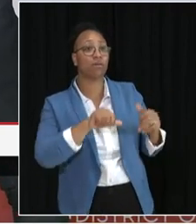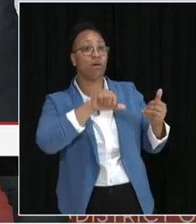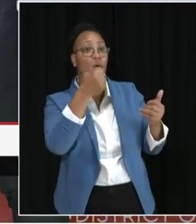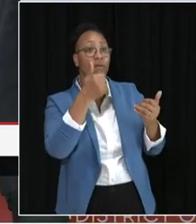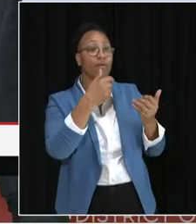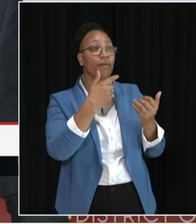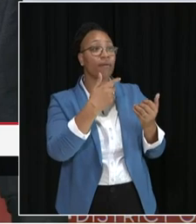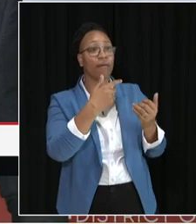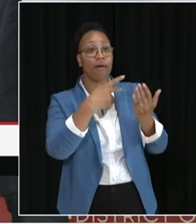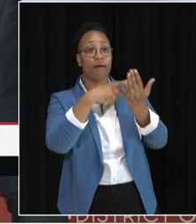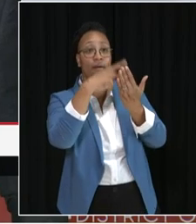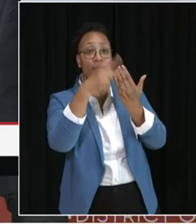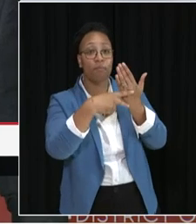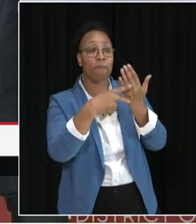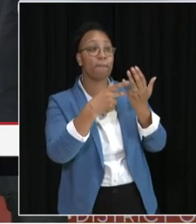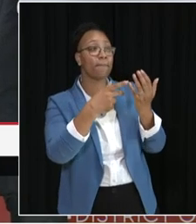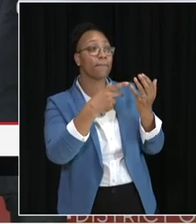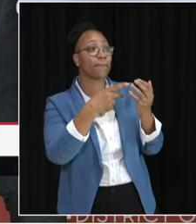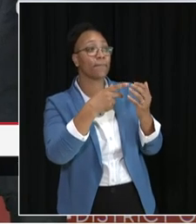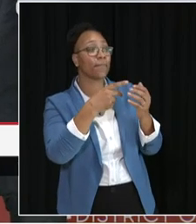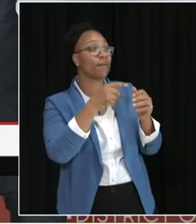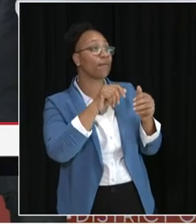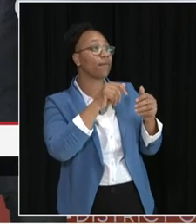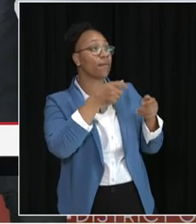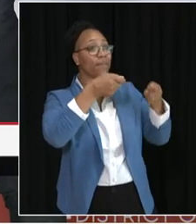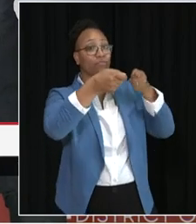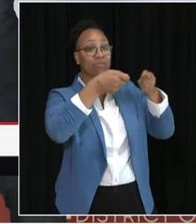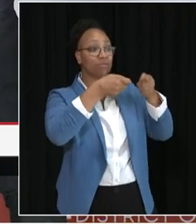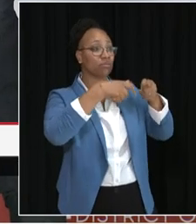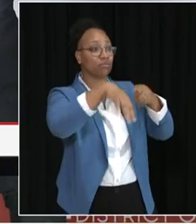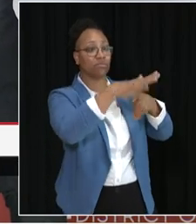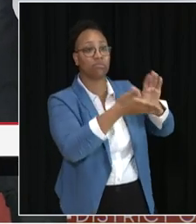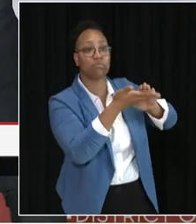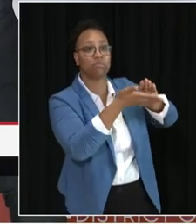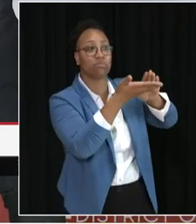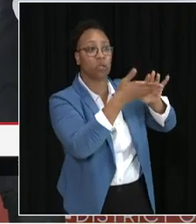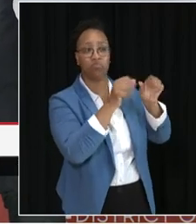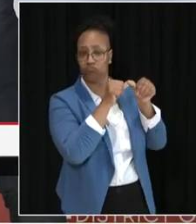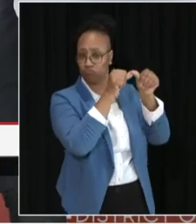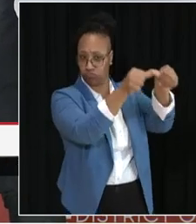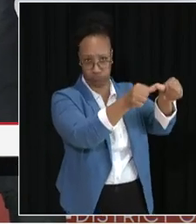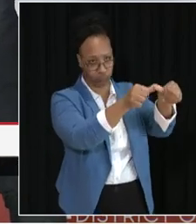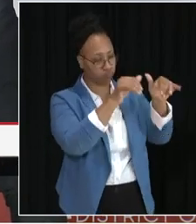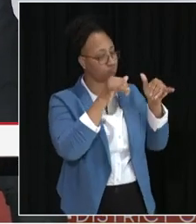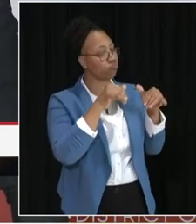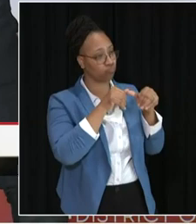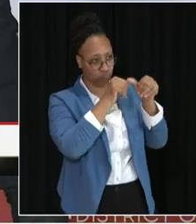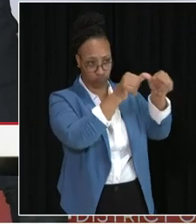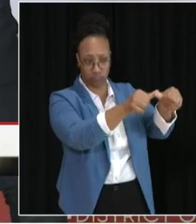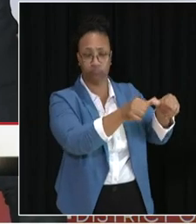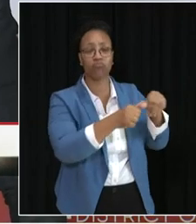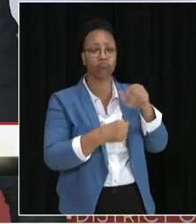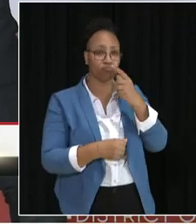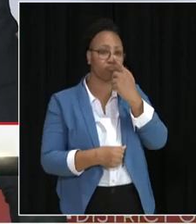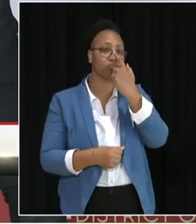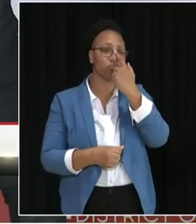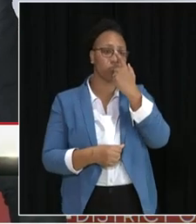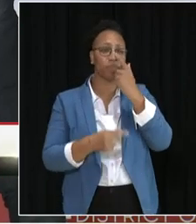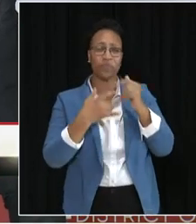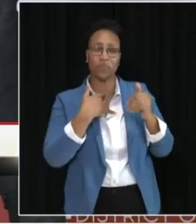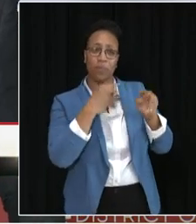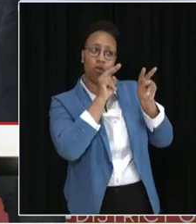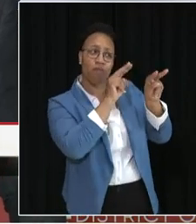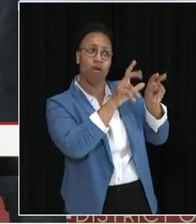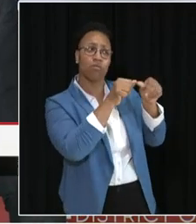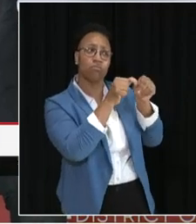administration to ensure that the operation of the school continues to maintain at a high level. So we look forward to those continued